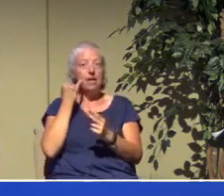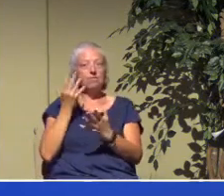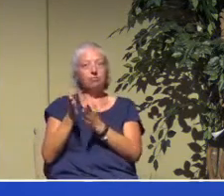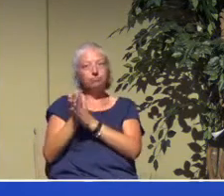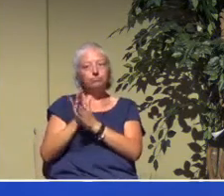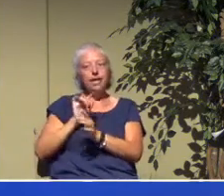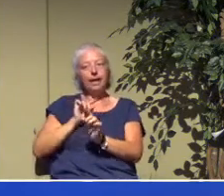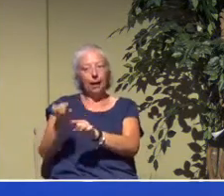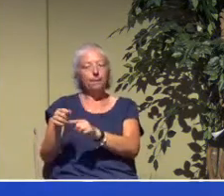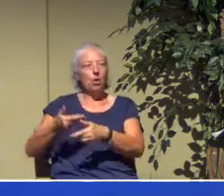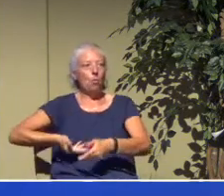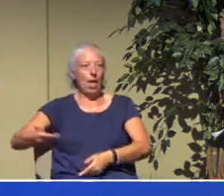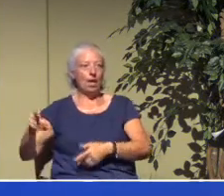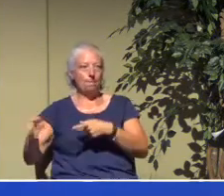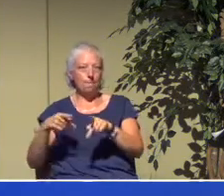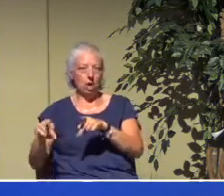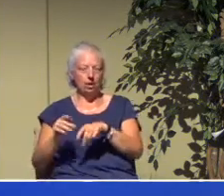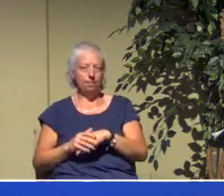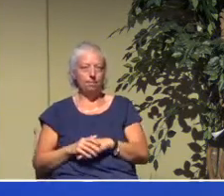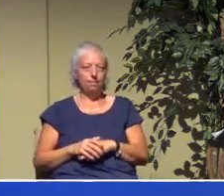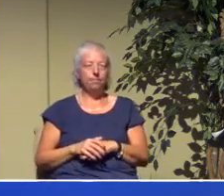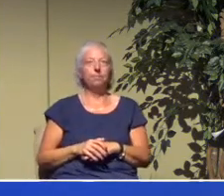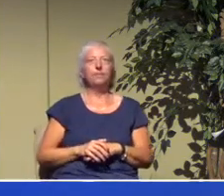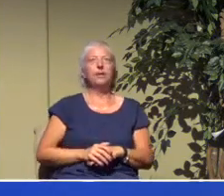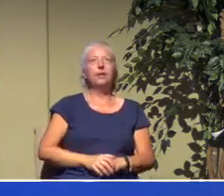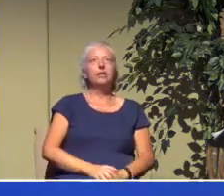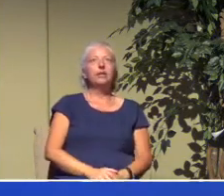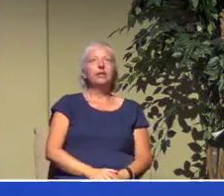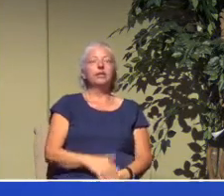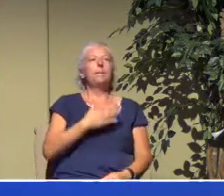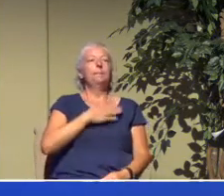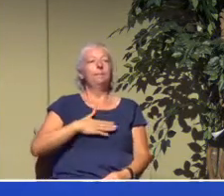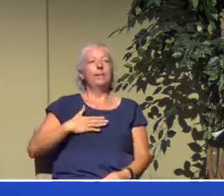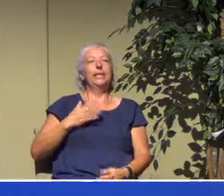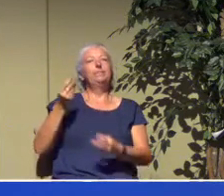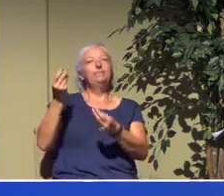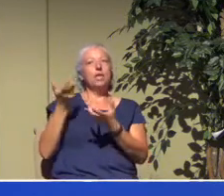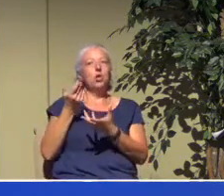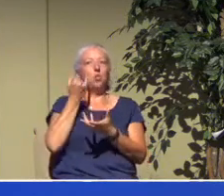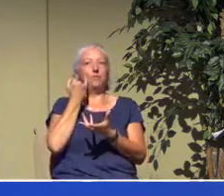Okay, there's also a Facebook event as well, too. So please RSVP.